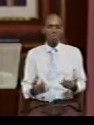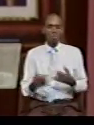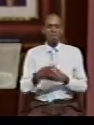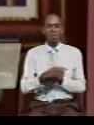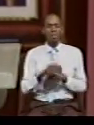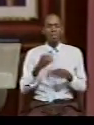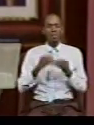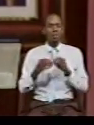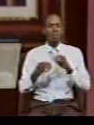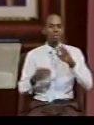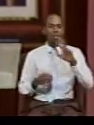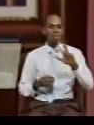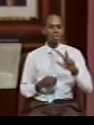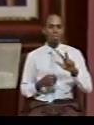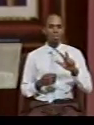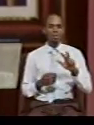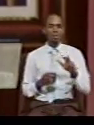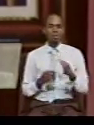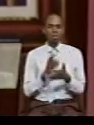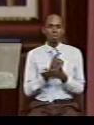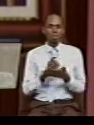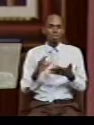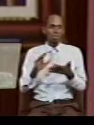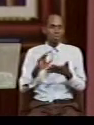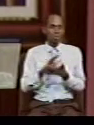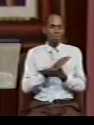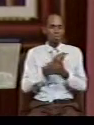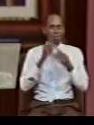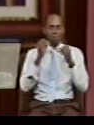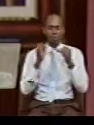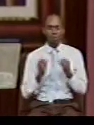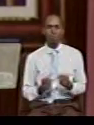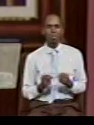Number three, supernatural power.